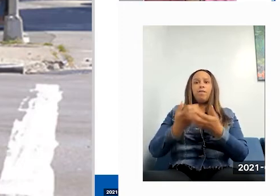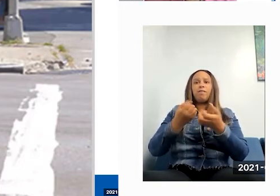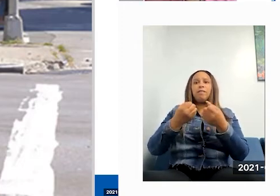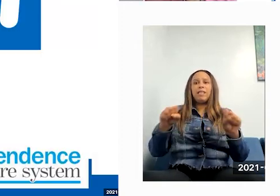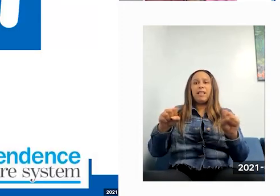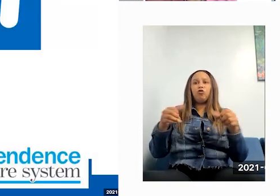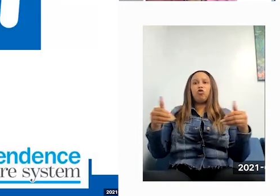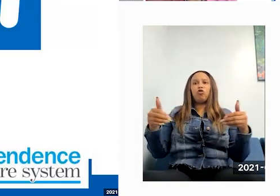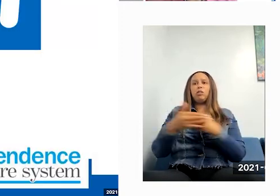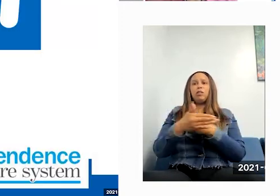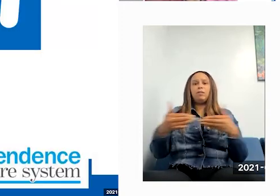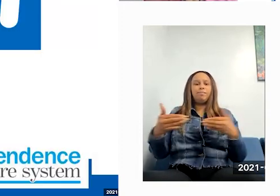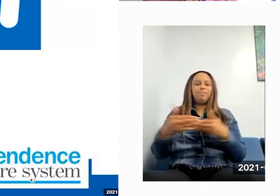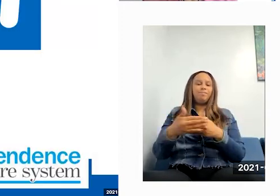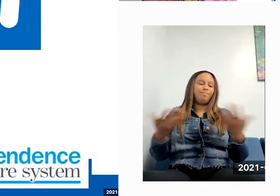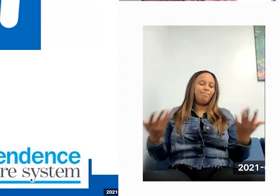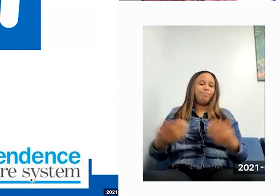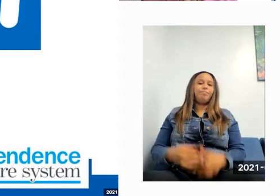street.